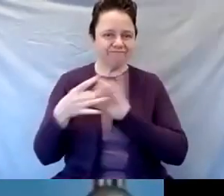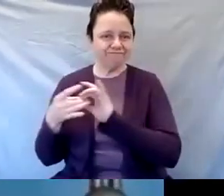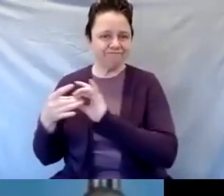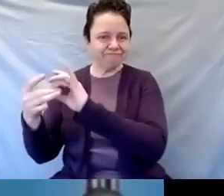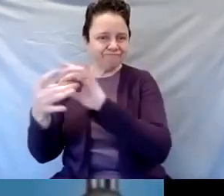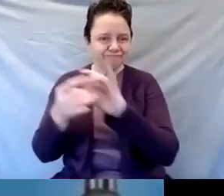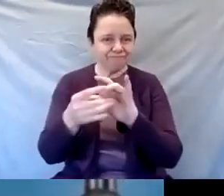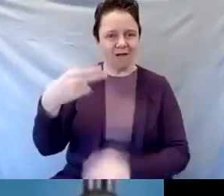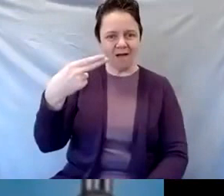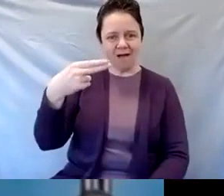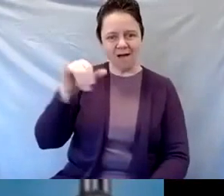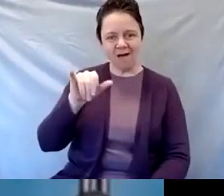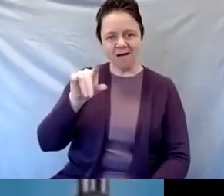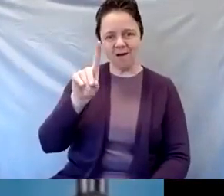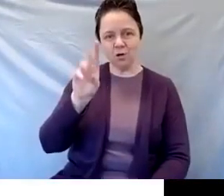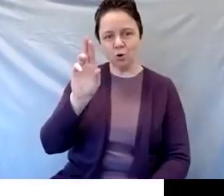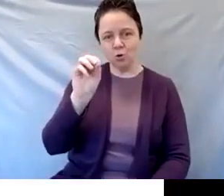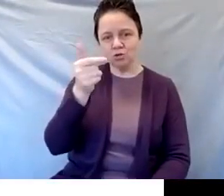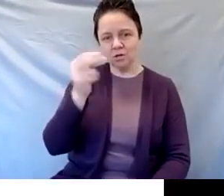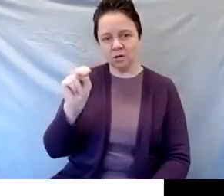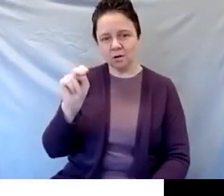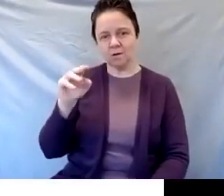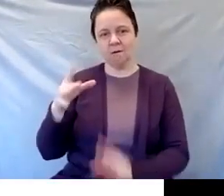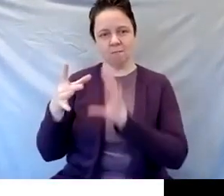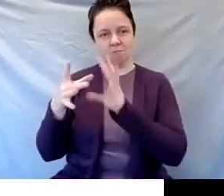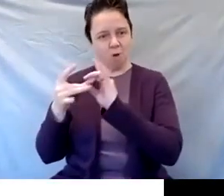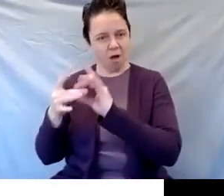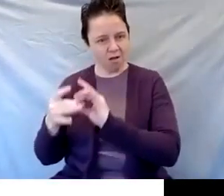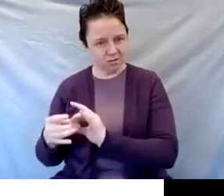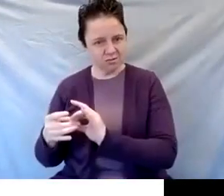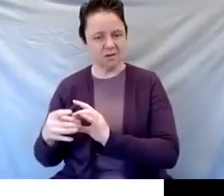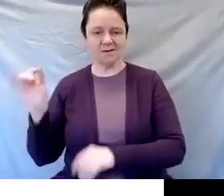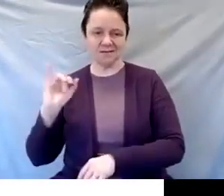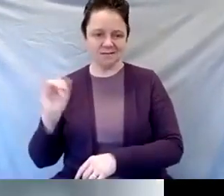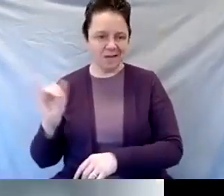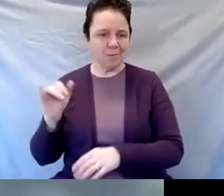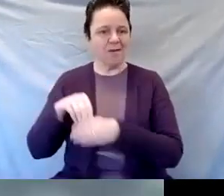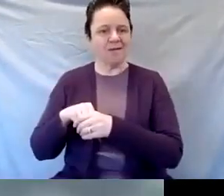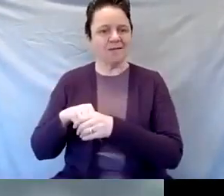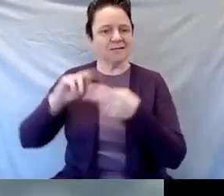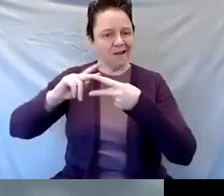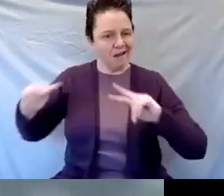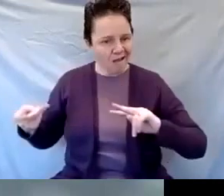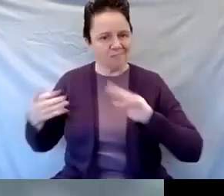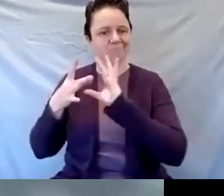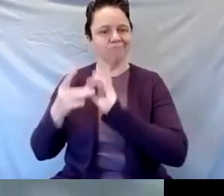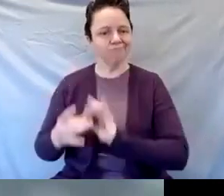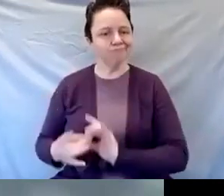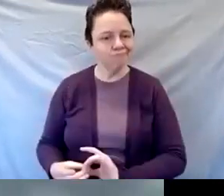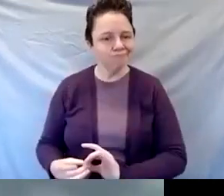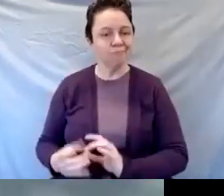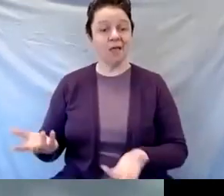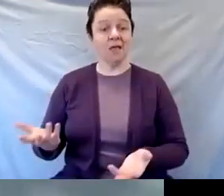are found everywhere. Hydrogen bonds are the same bonds that hold DNA nucleotides together. The thing about hydrogen bonds is they're